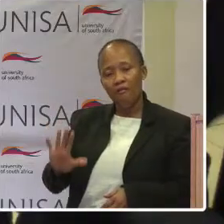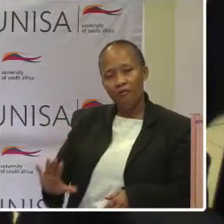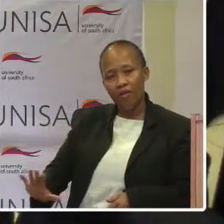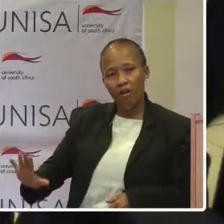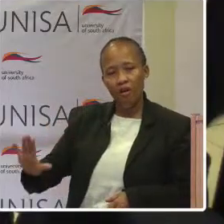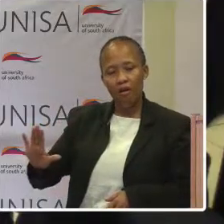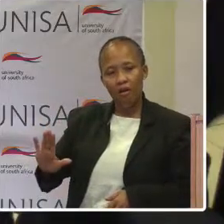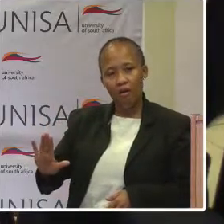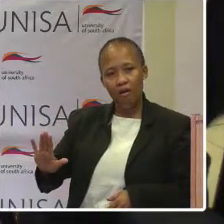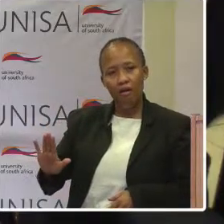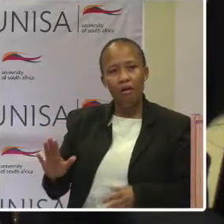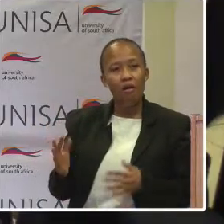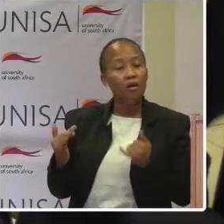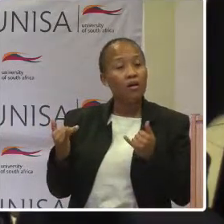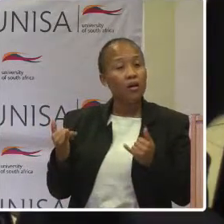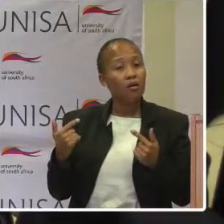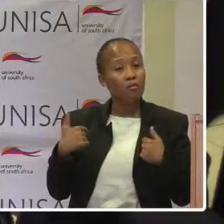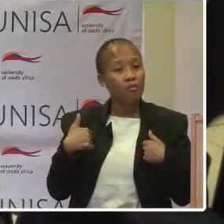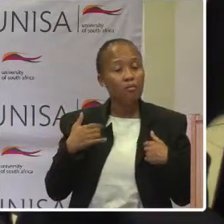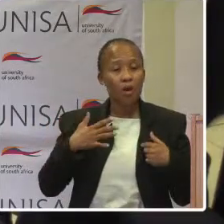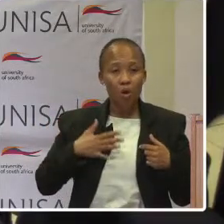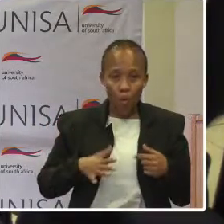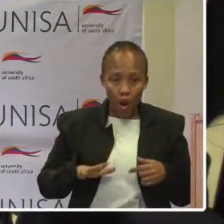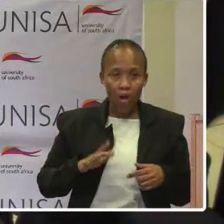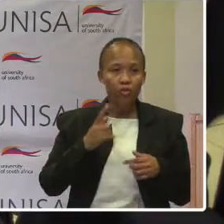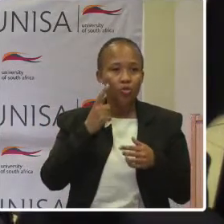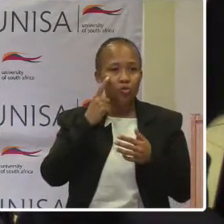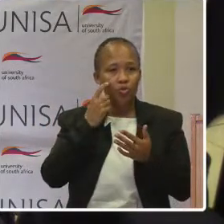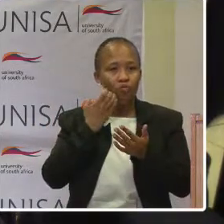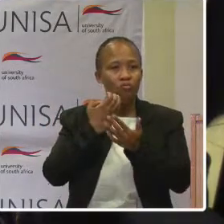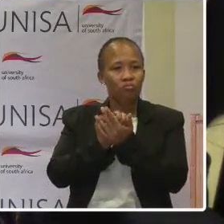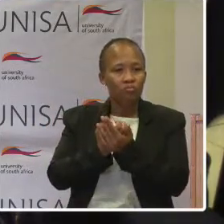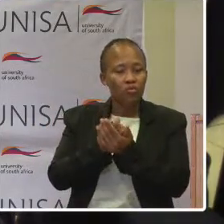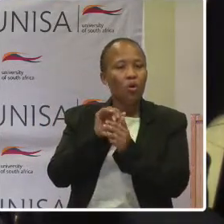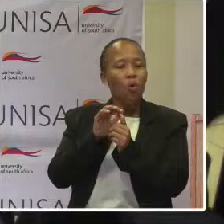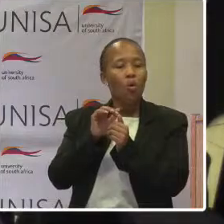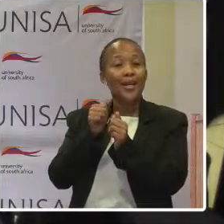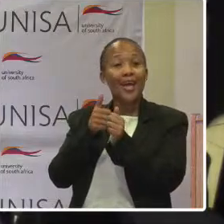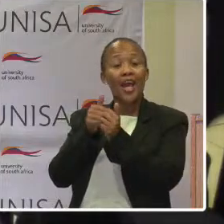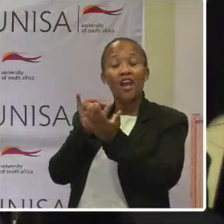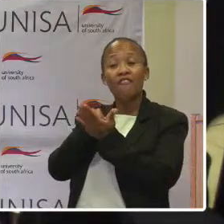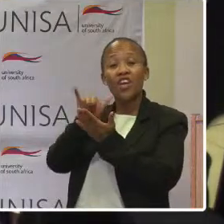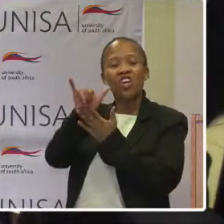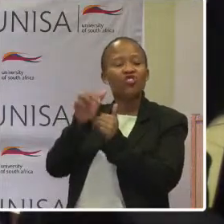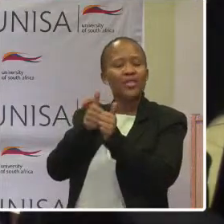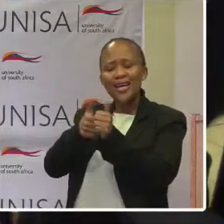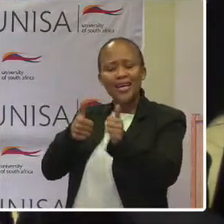in terms of actually improving aviation in Africa? So much.